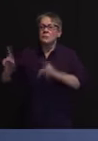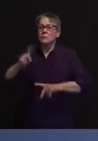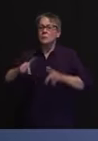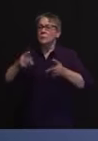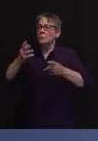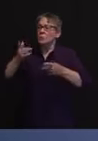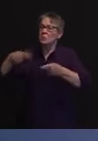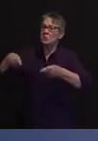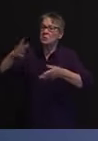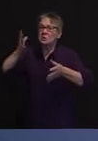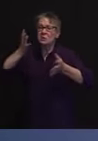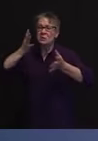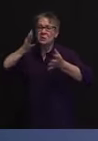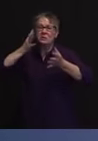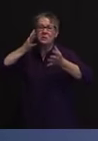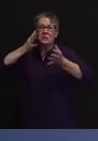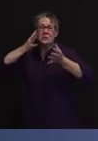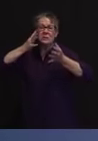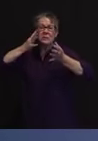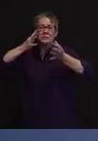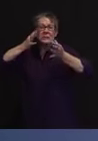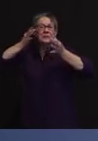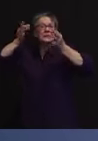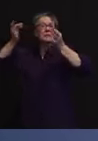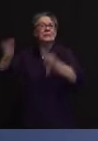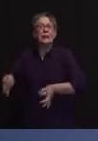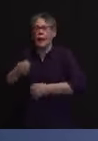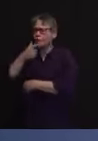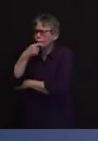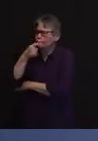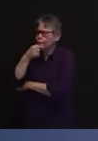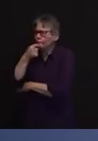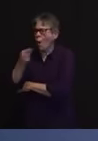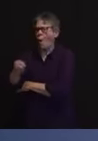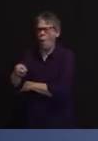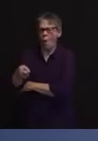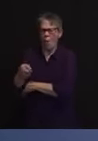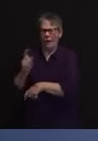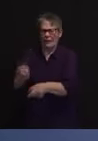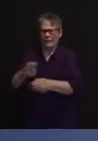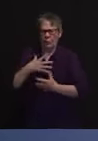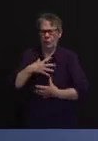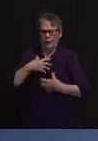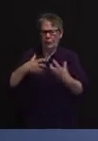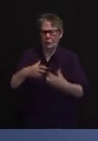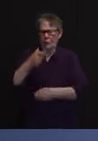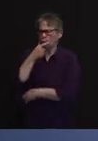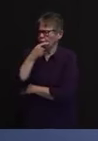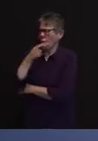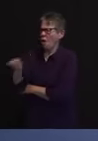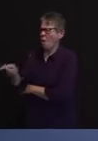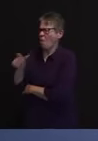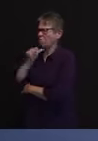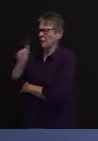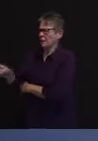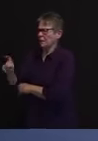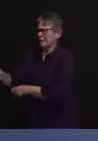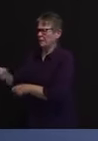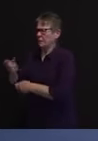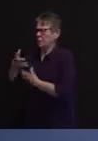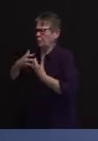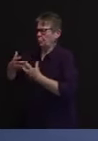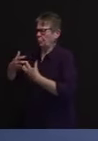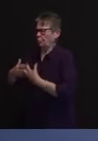of the allocation framework is to achieve benefit for populations of patients, often expressed as doing